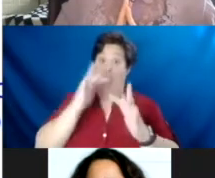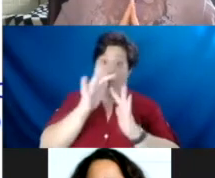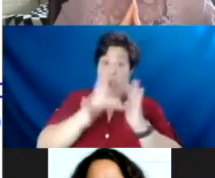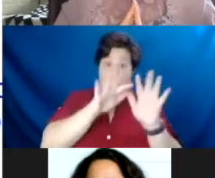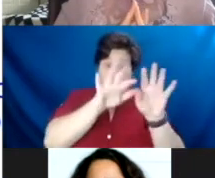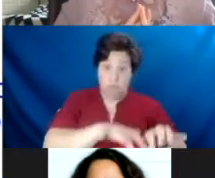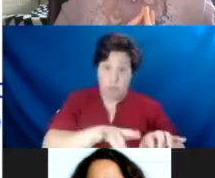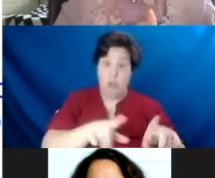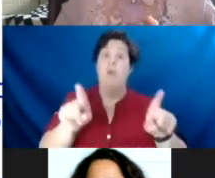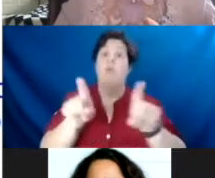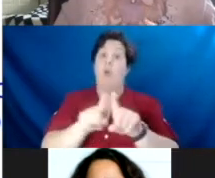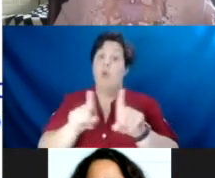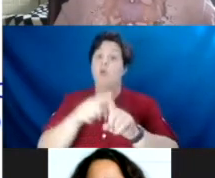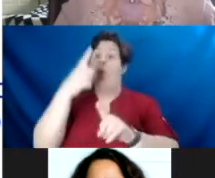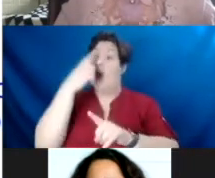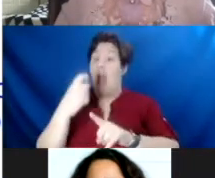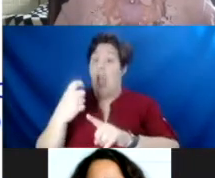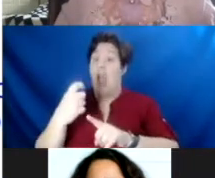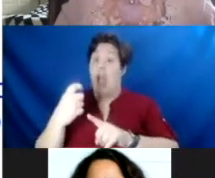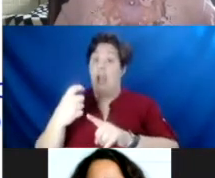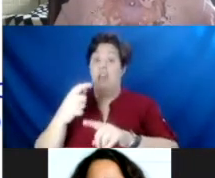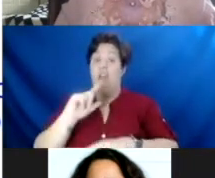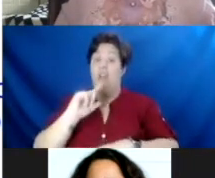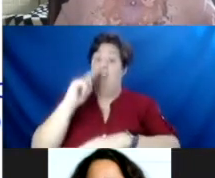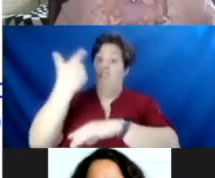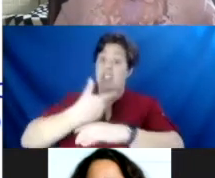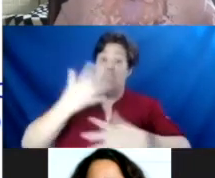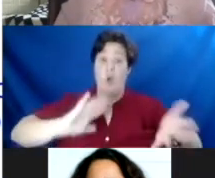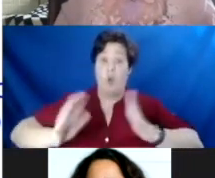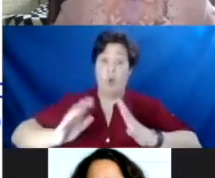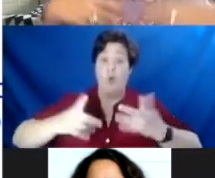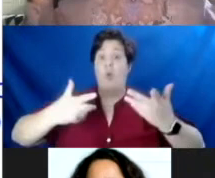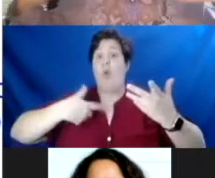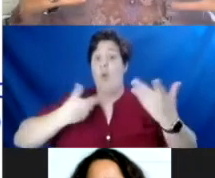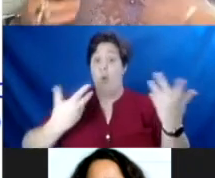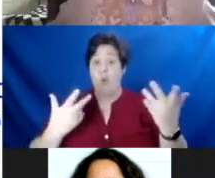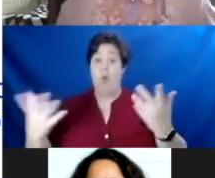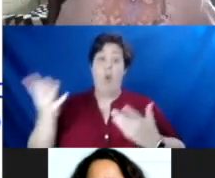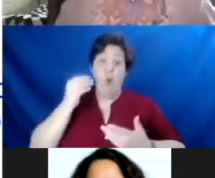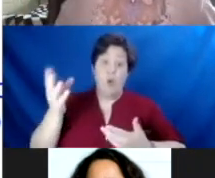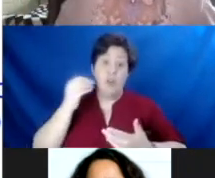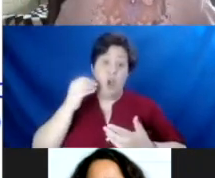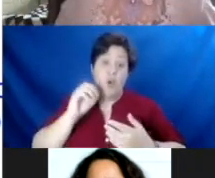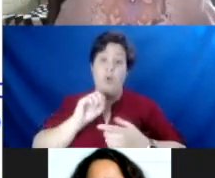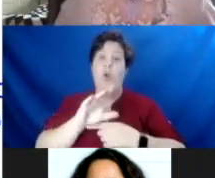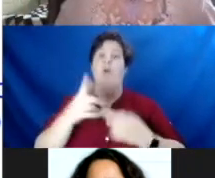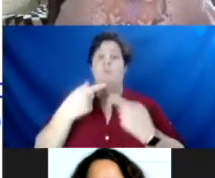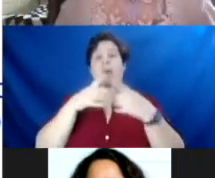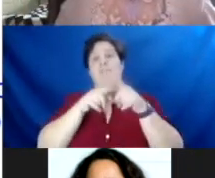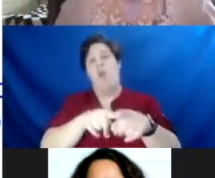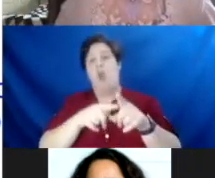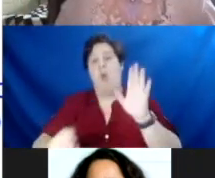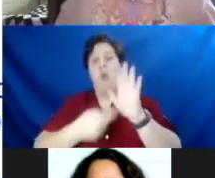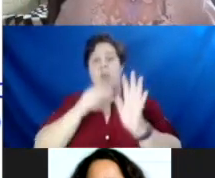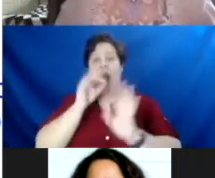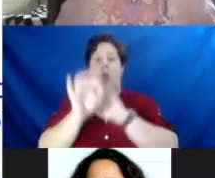can also submit via video or audio, as long as obviously you follow the main questions, and we can